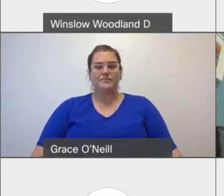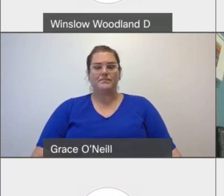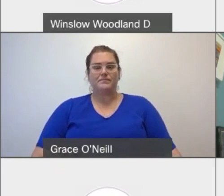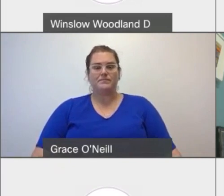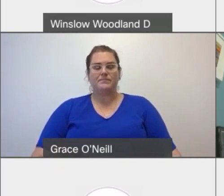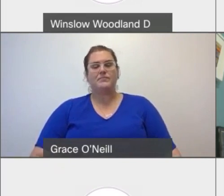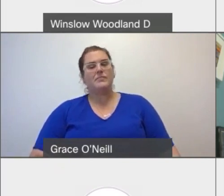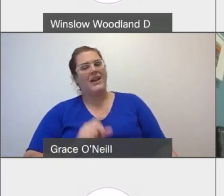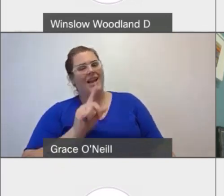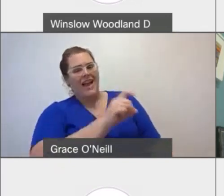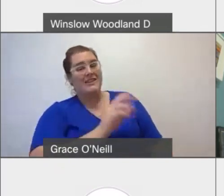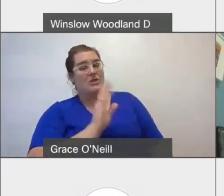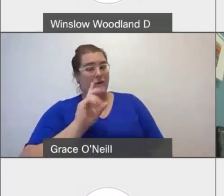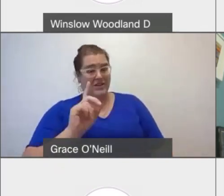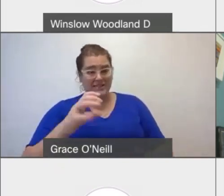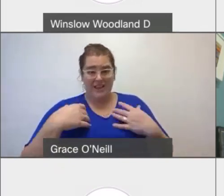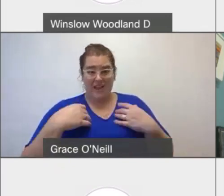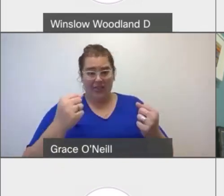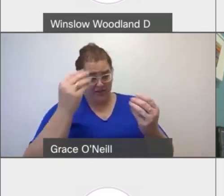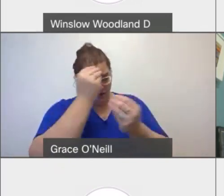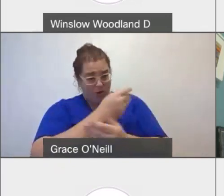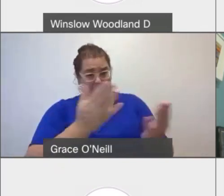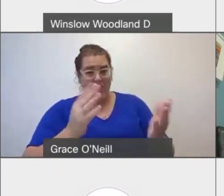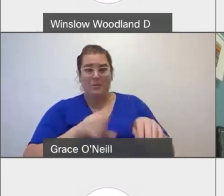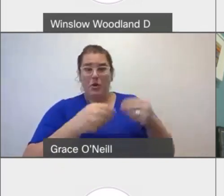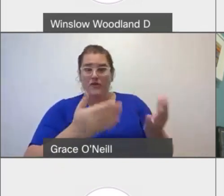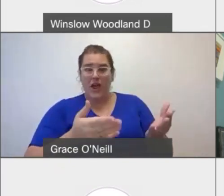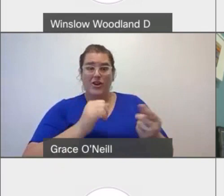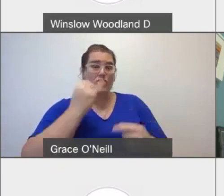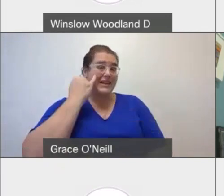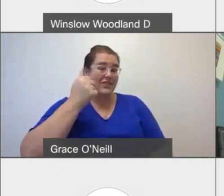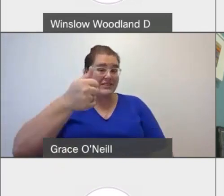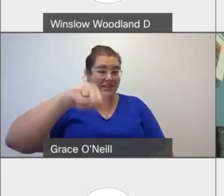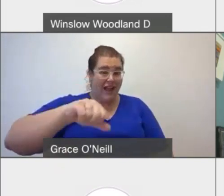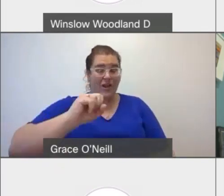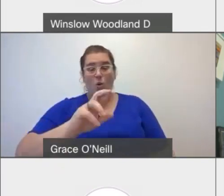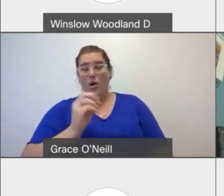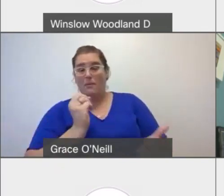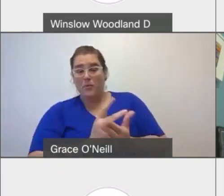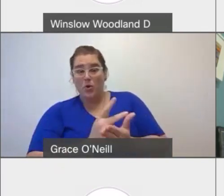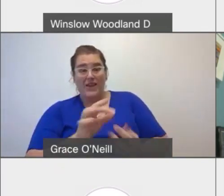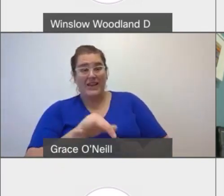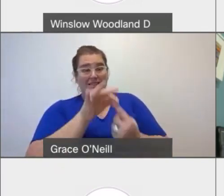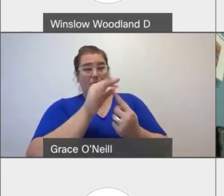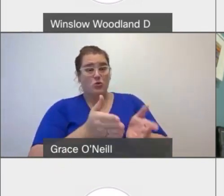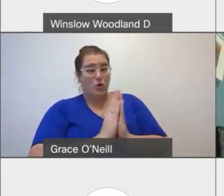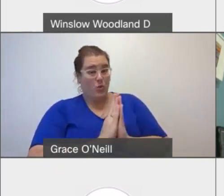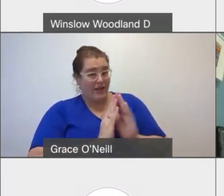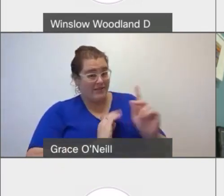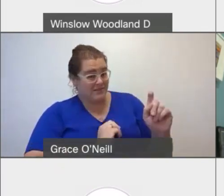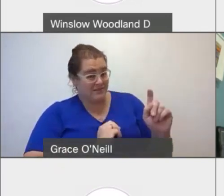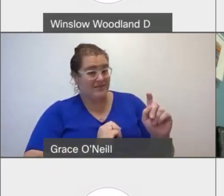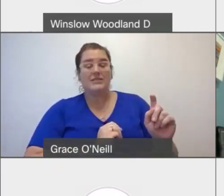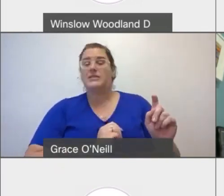Will DC Health notify providers when an exemption request is denied or approved? They're not here, but my understanding